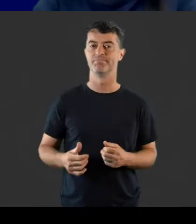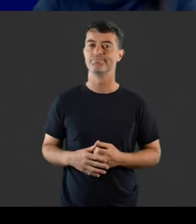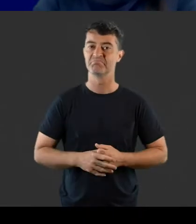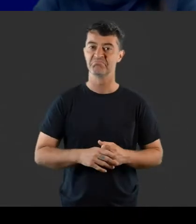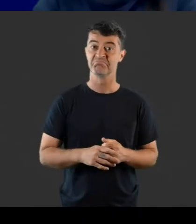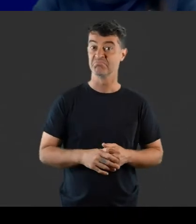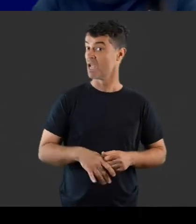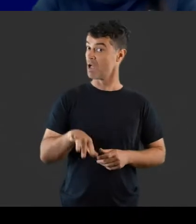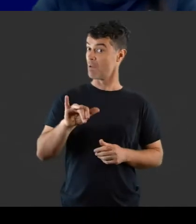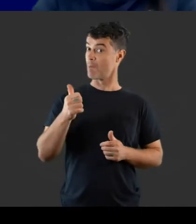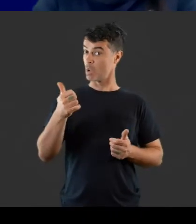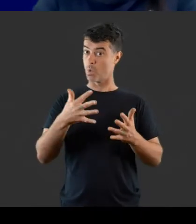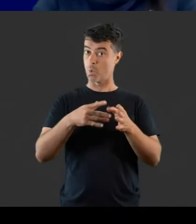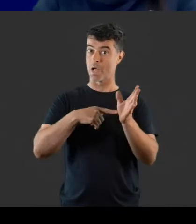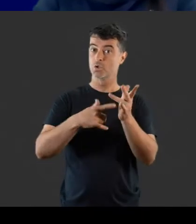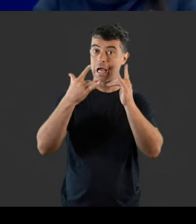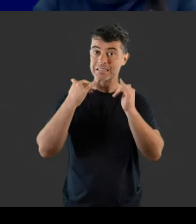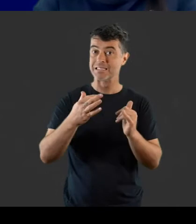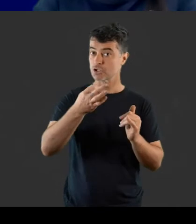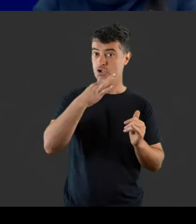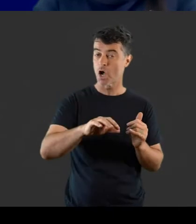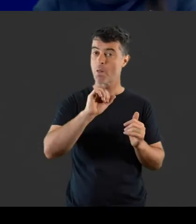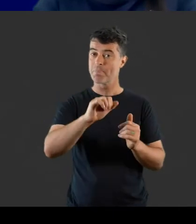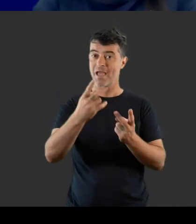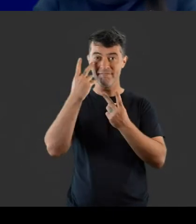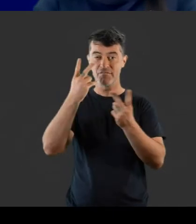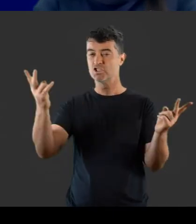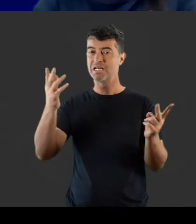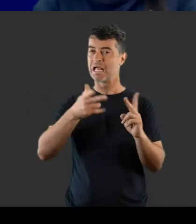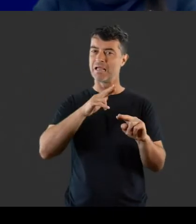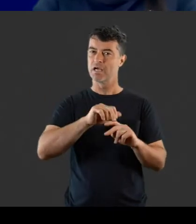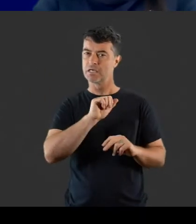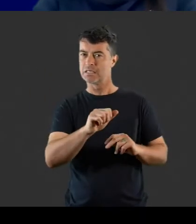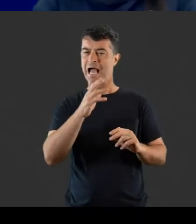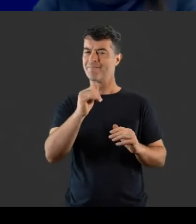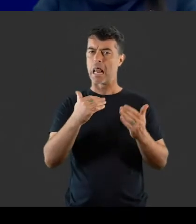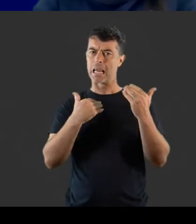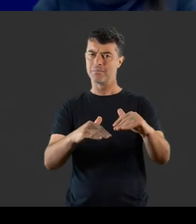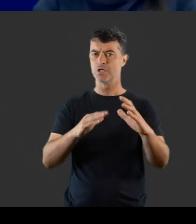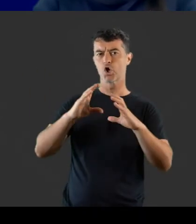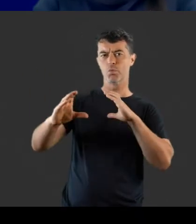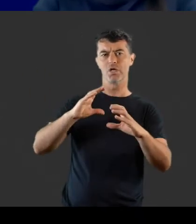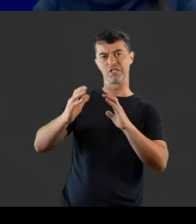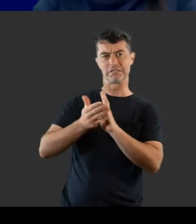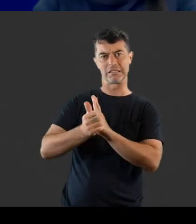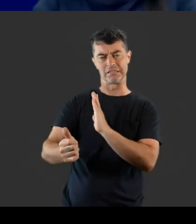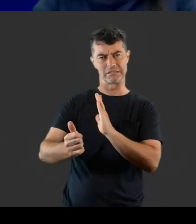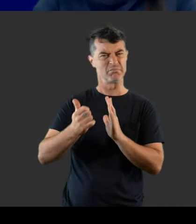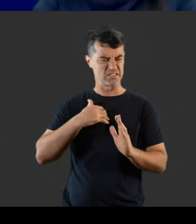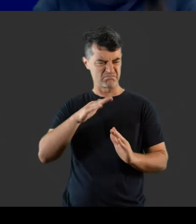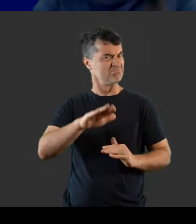behaviour, which may be an appropriate way of assessing a child's vision when they have limited functional communication